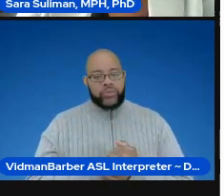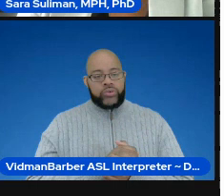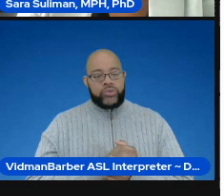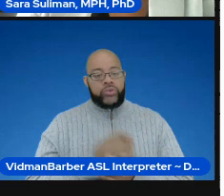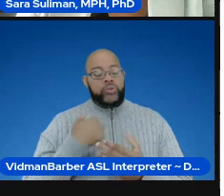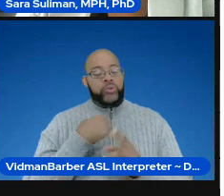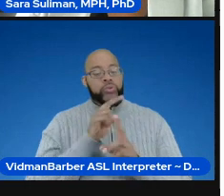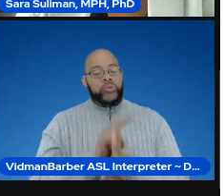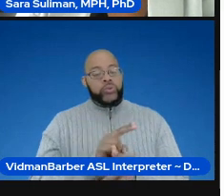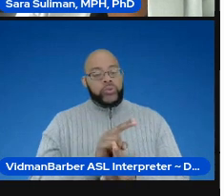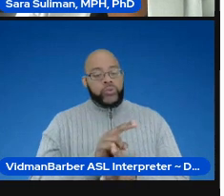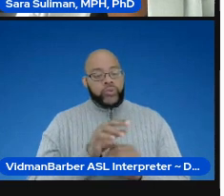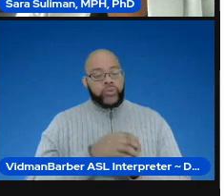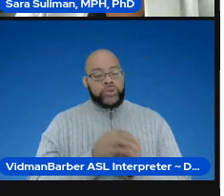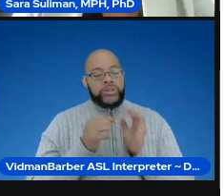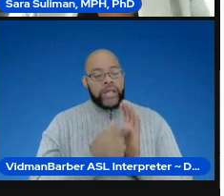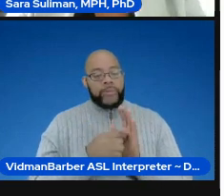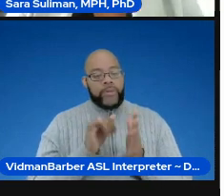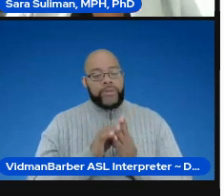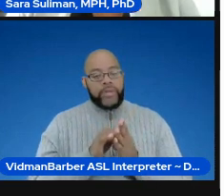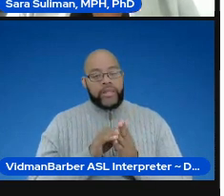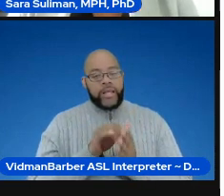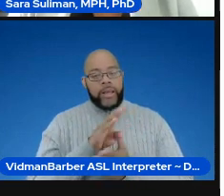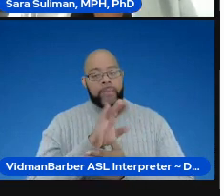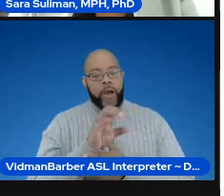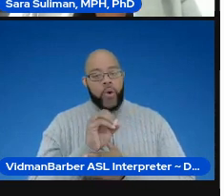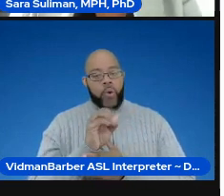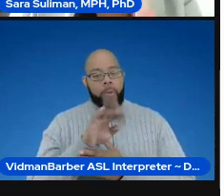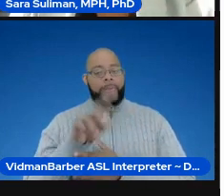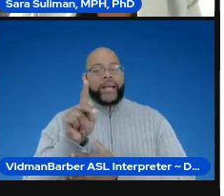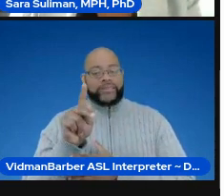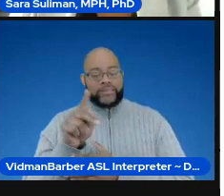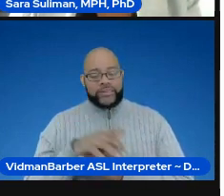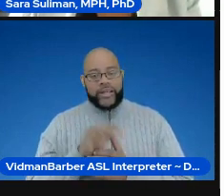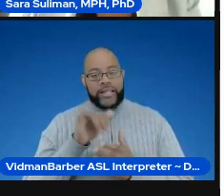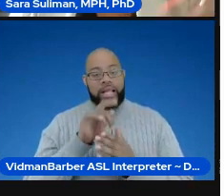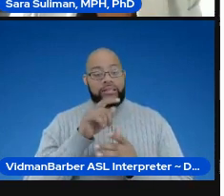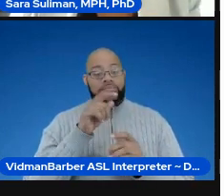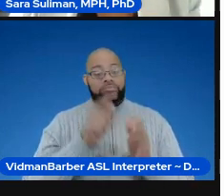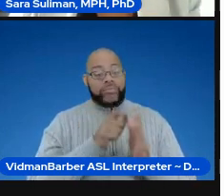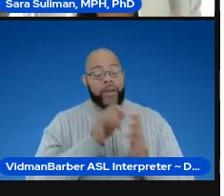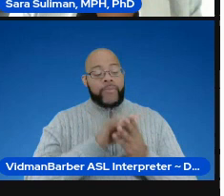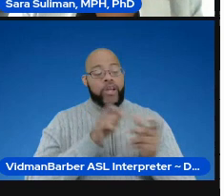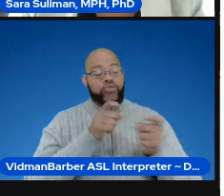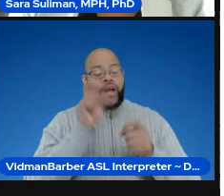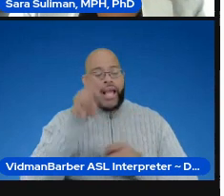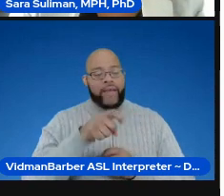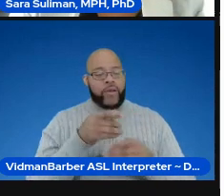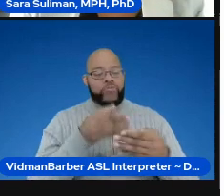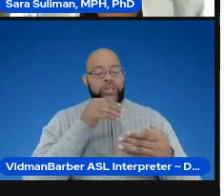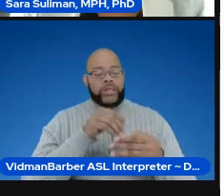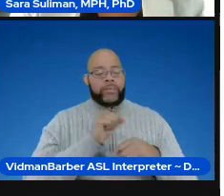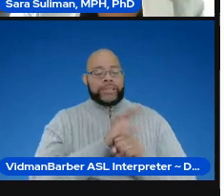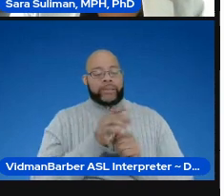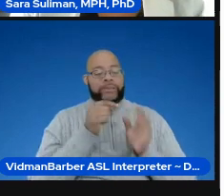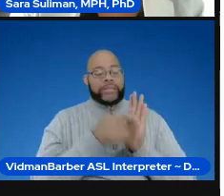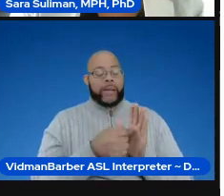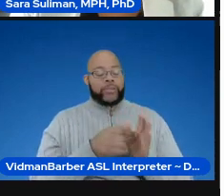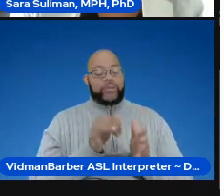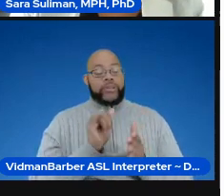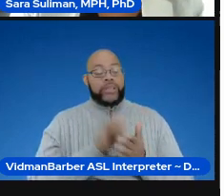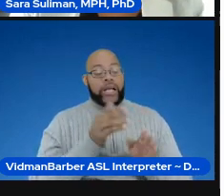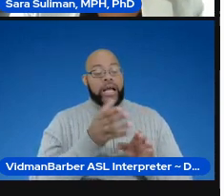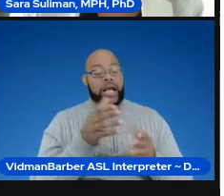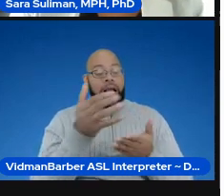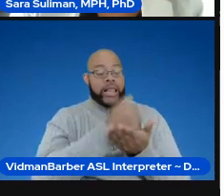used samples that were biobanked, and at this point, the controls had to be pre-pandemic samples, so samples that were collected